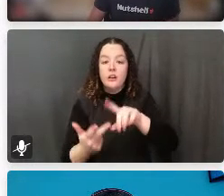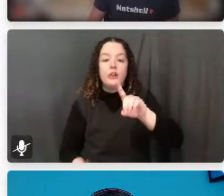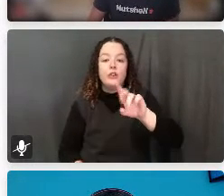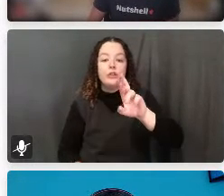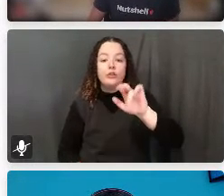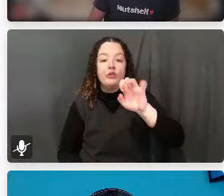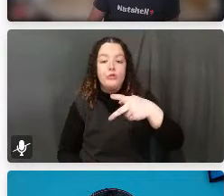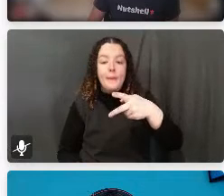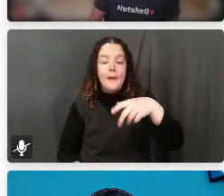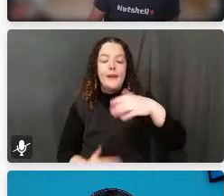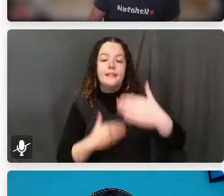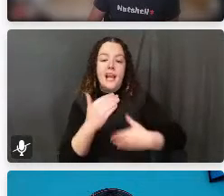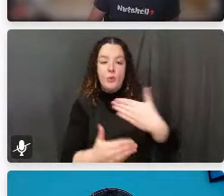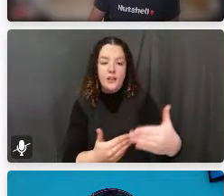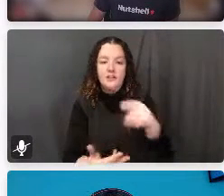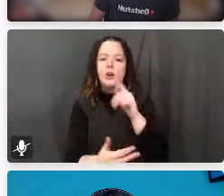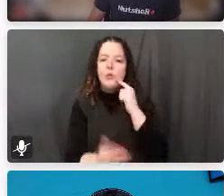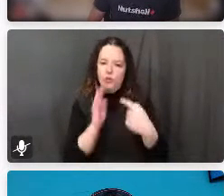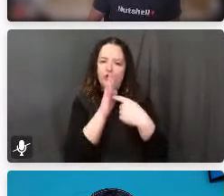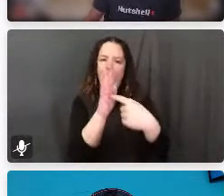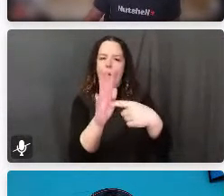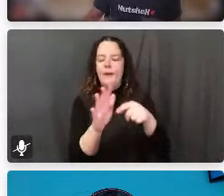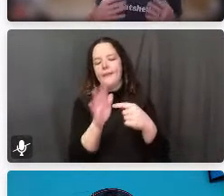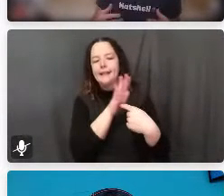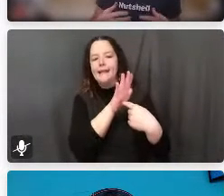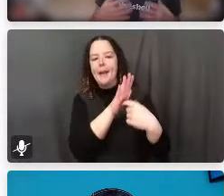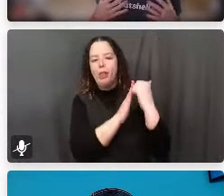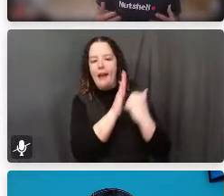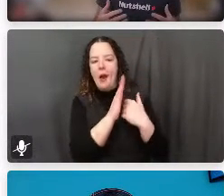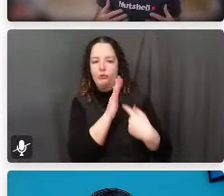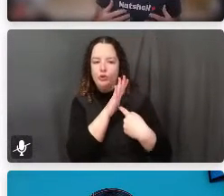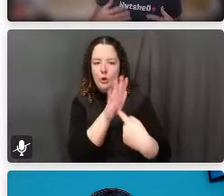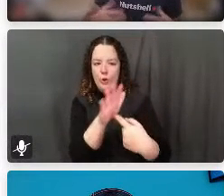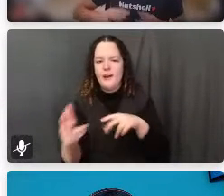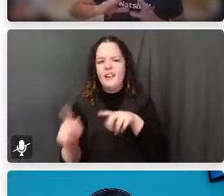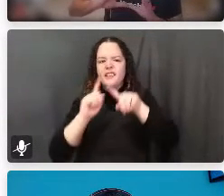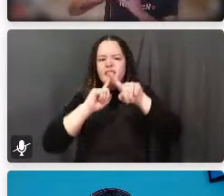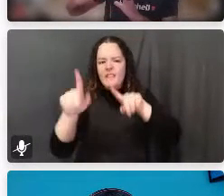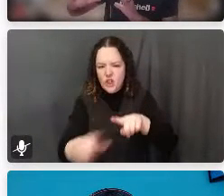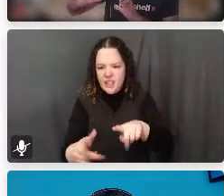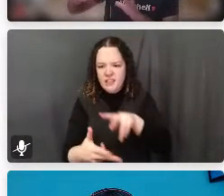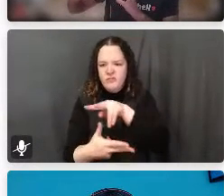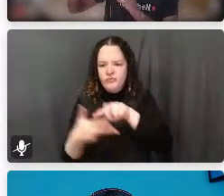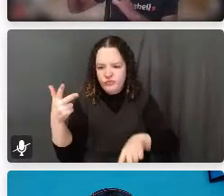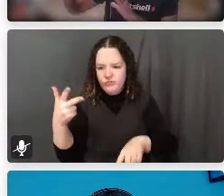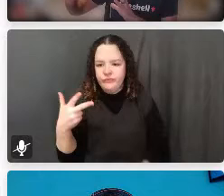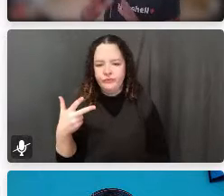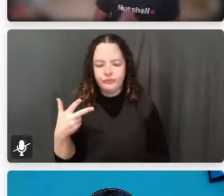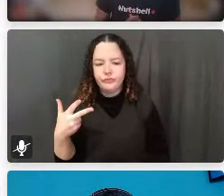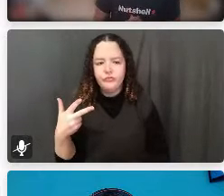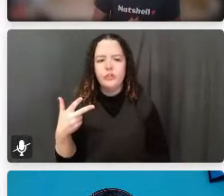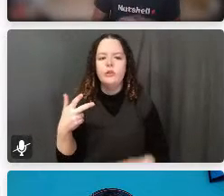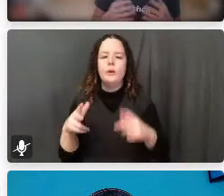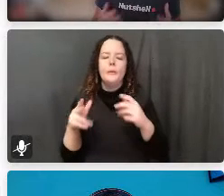real quick just to show you some of that information. But the difference is we just want to cover that first before we jump in and show you the visuals of